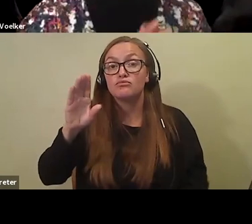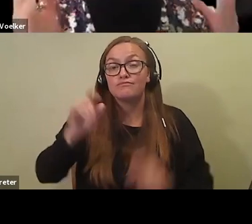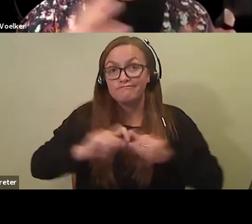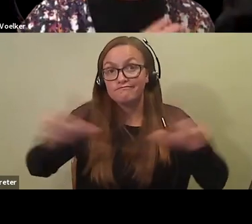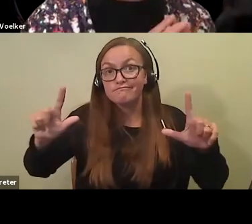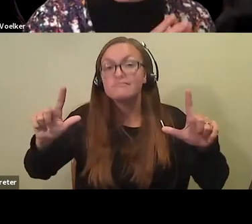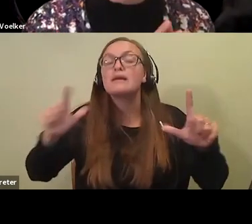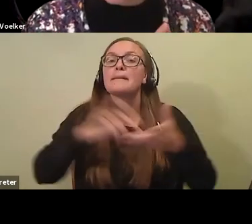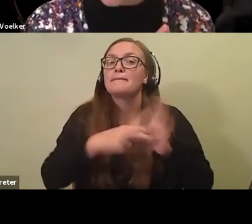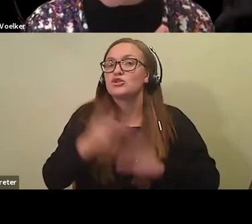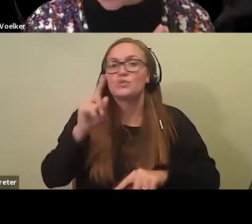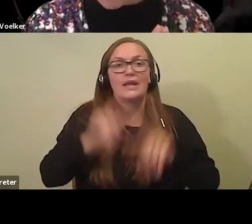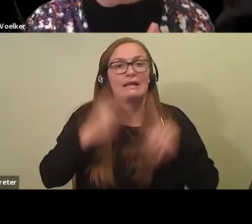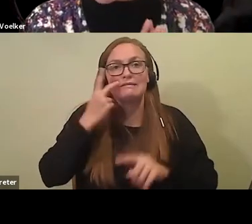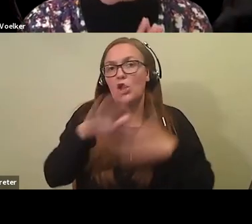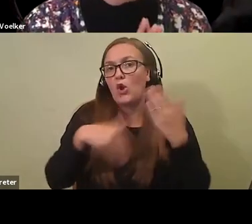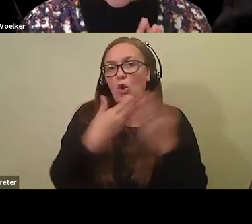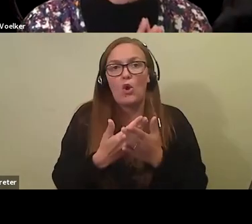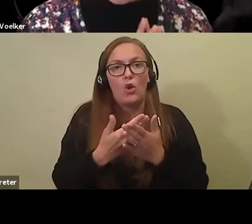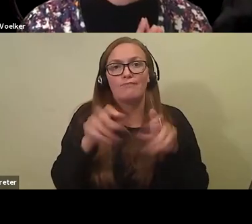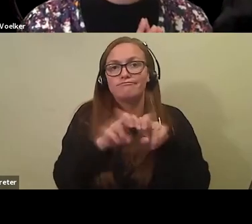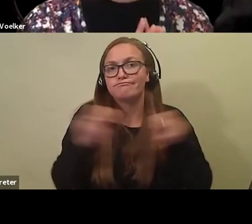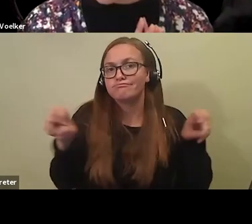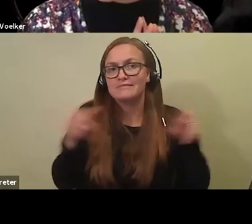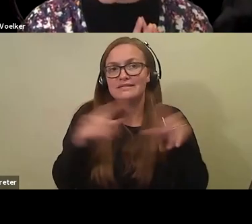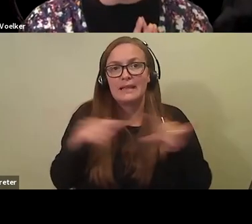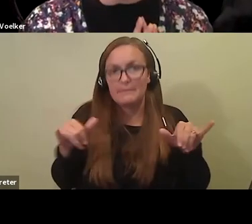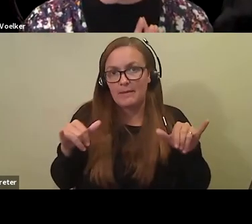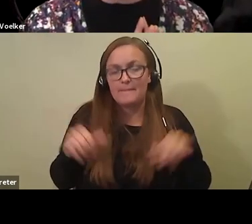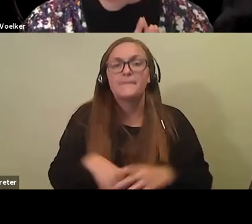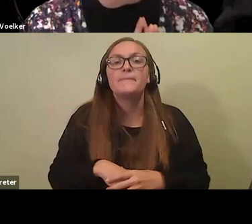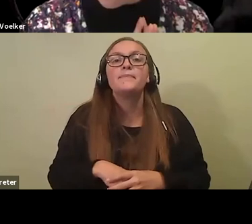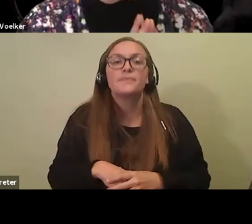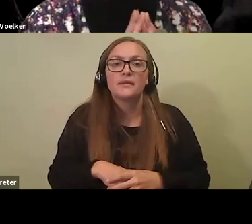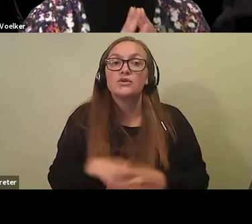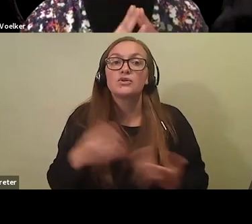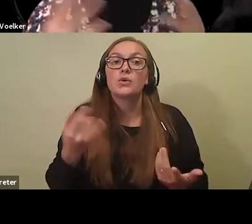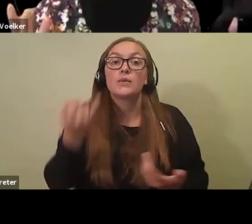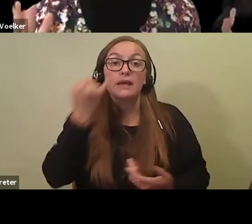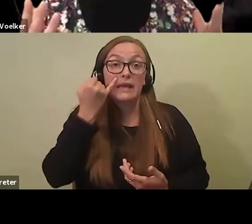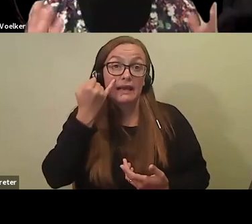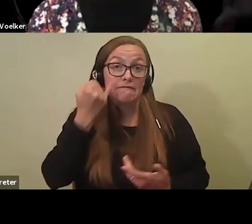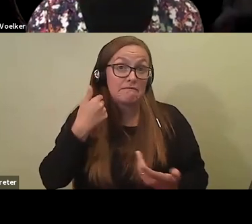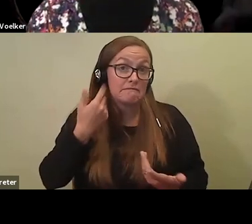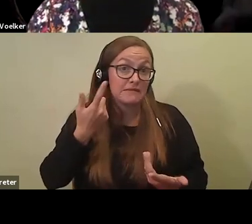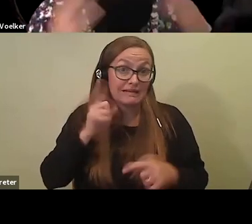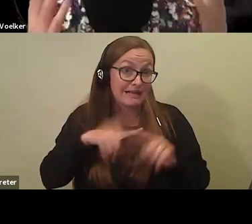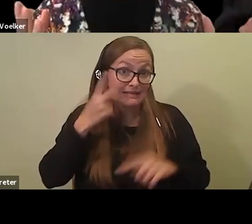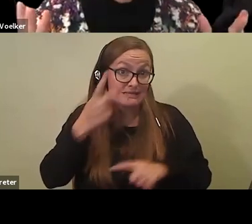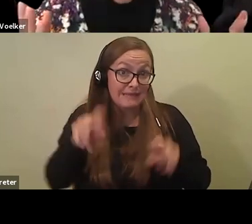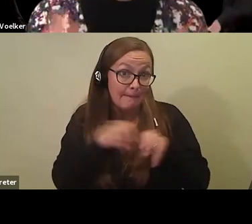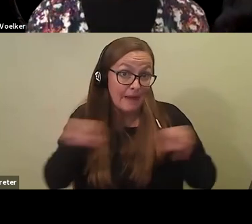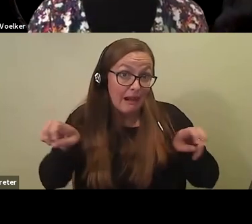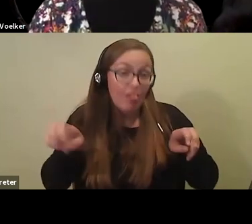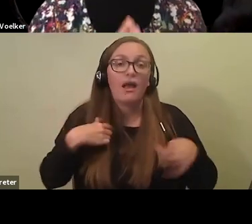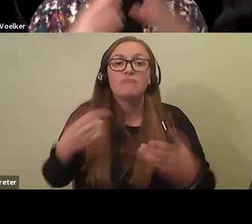see all of our wonderful panelists at the same time. So if anyone's having that issue, it's because you're not in the Zoom app. So my recommendation is to switch to the